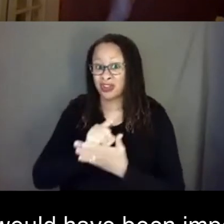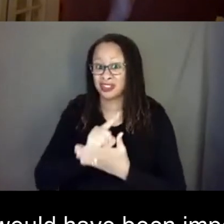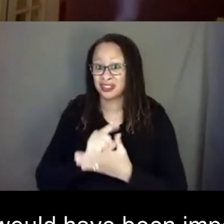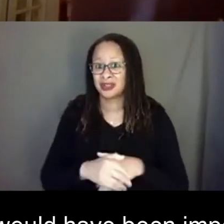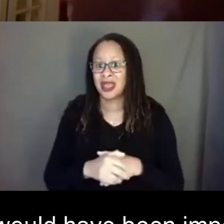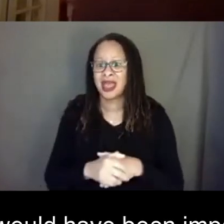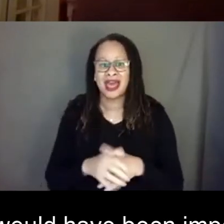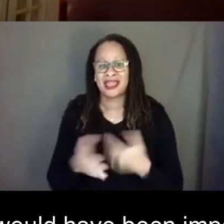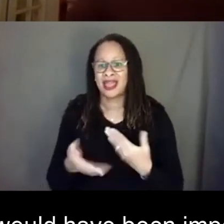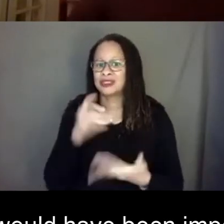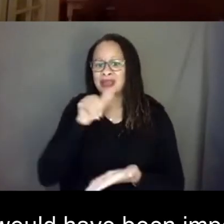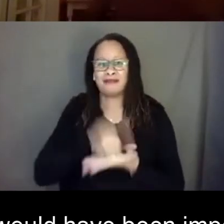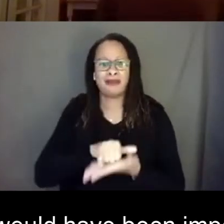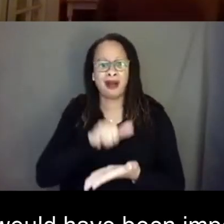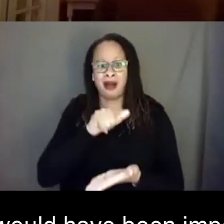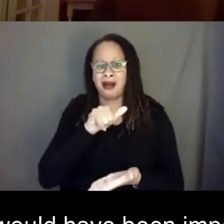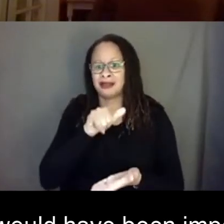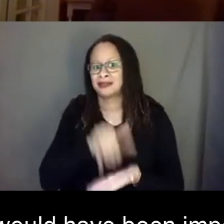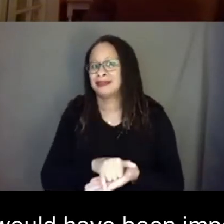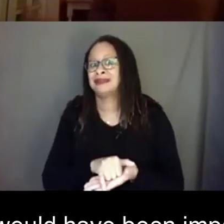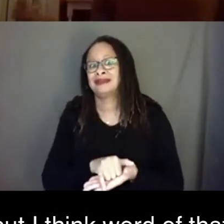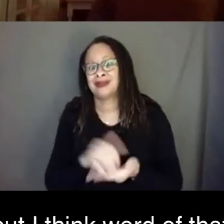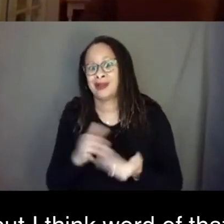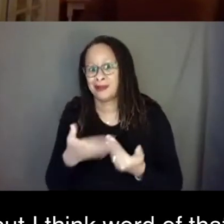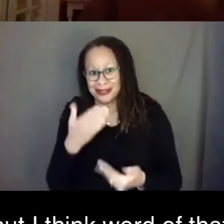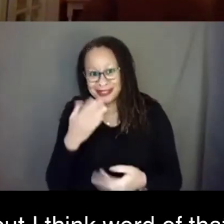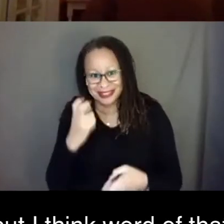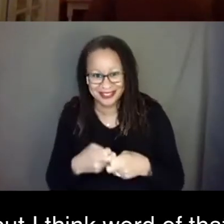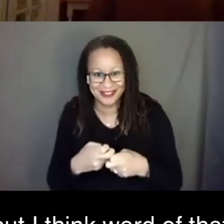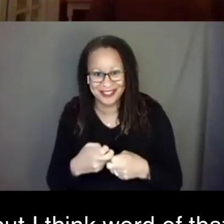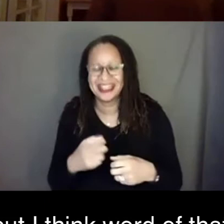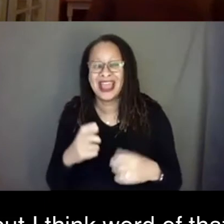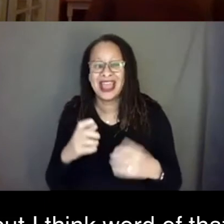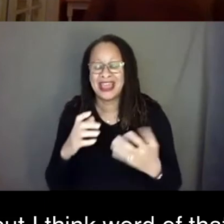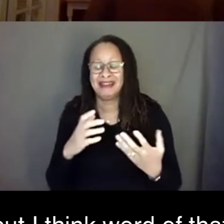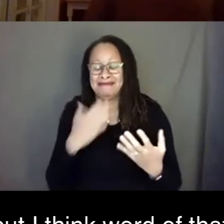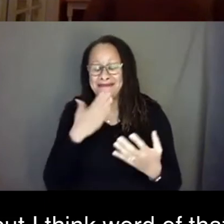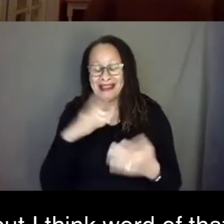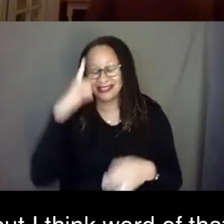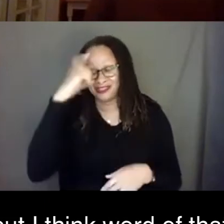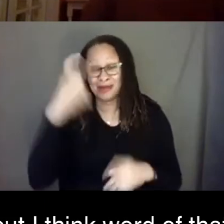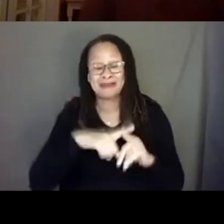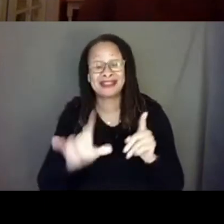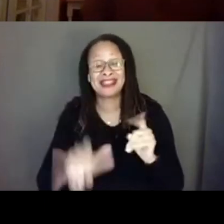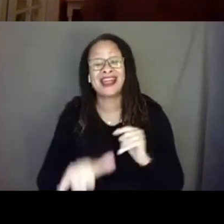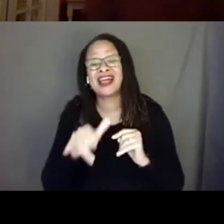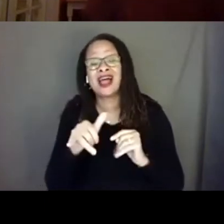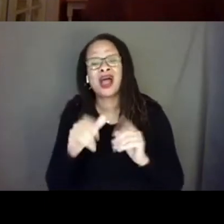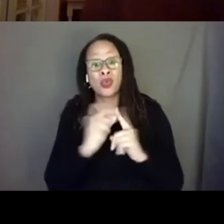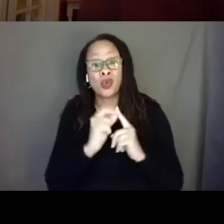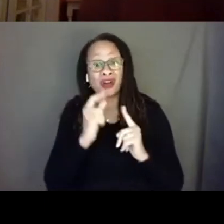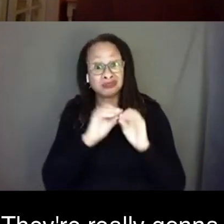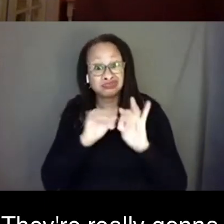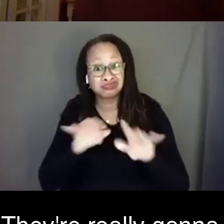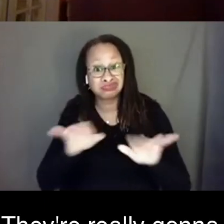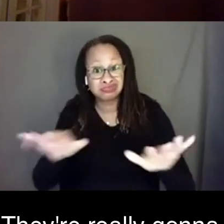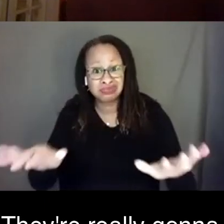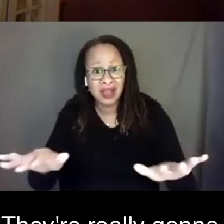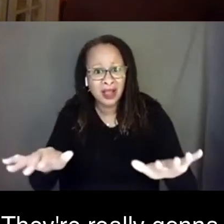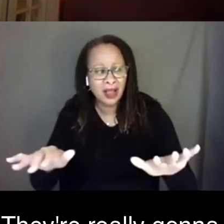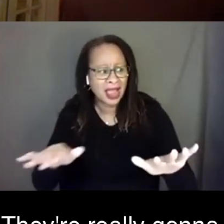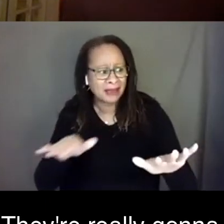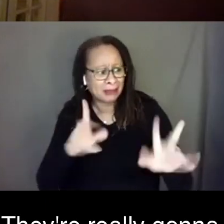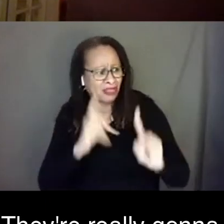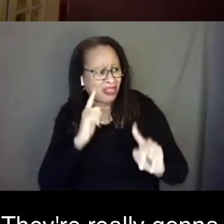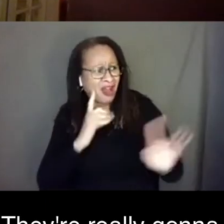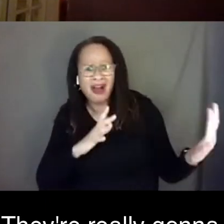been impossibly difficult and nightmarish. But I think word of that got out and they were like, oh my God, these people are crazy. They're really gonna make